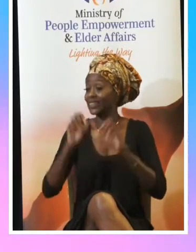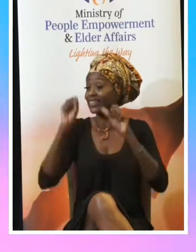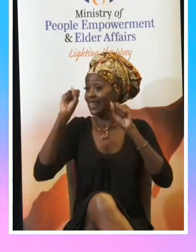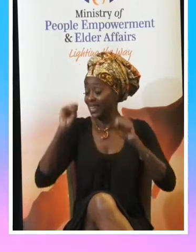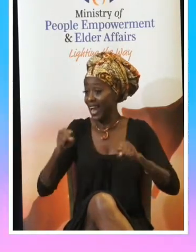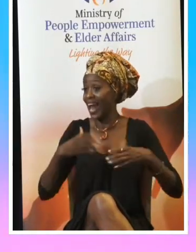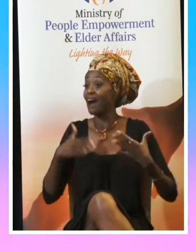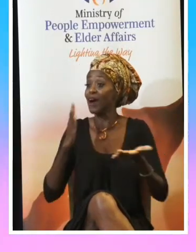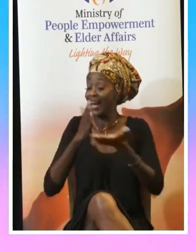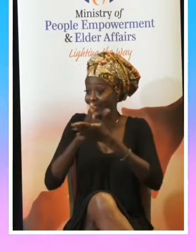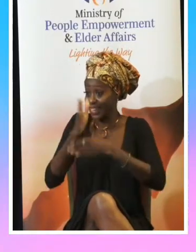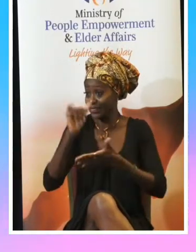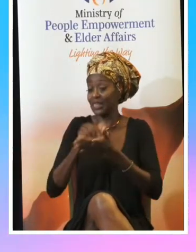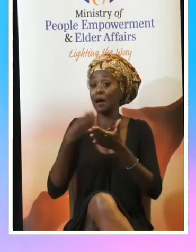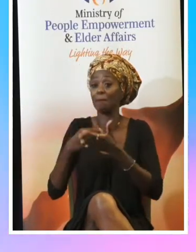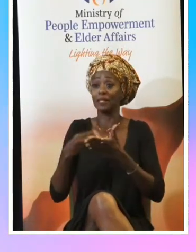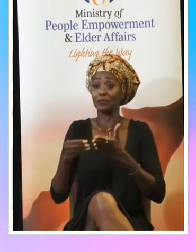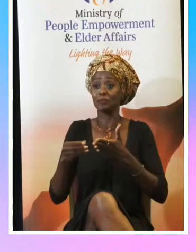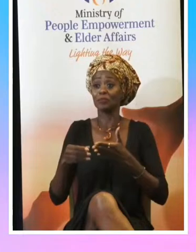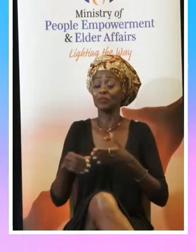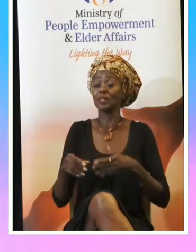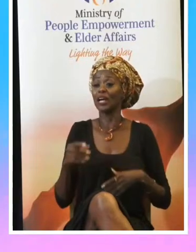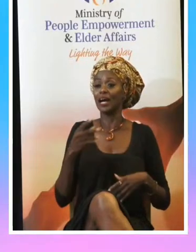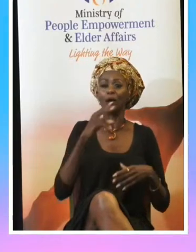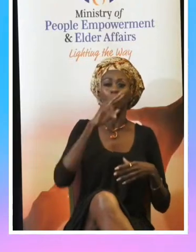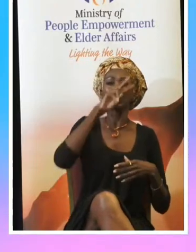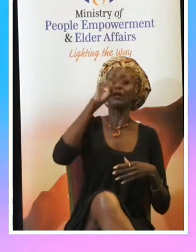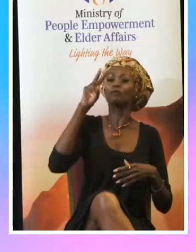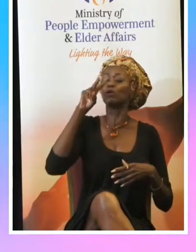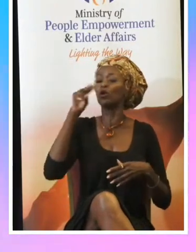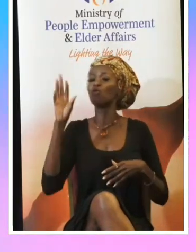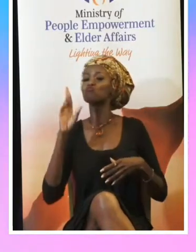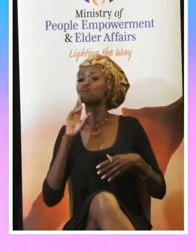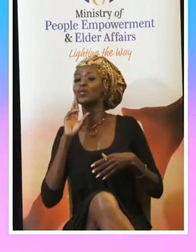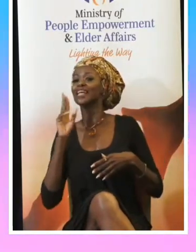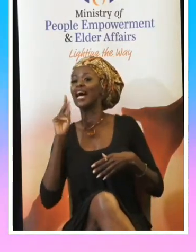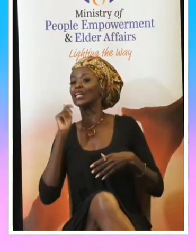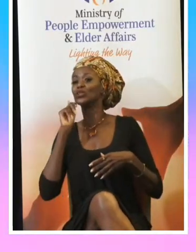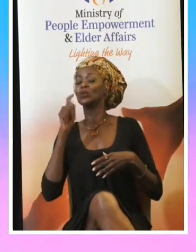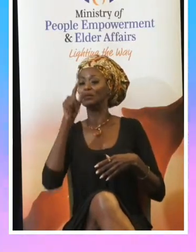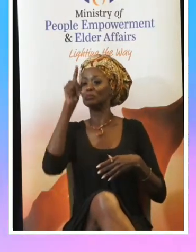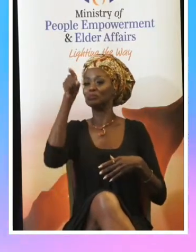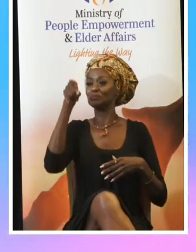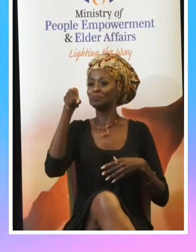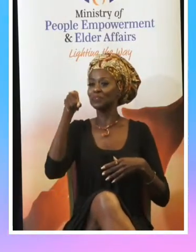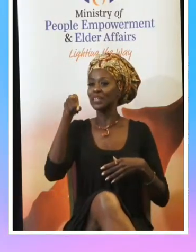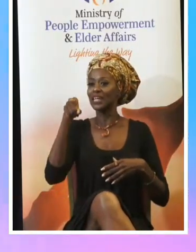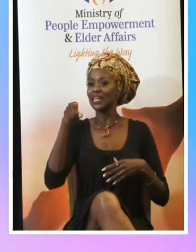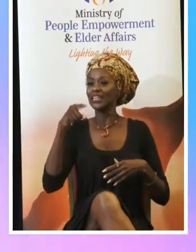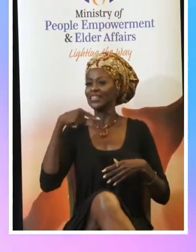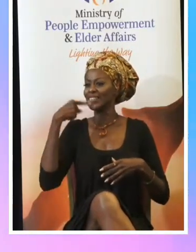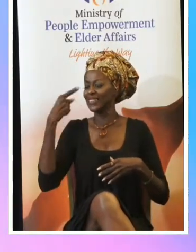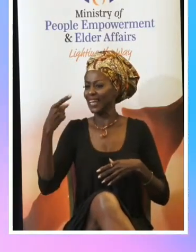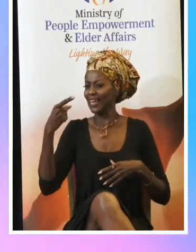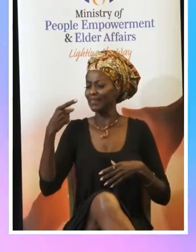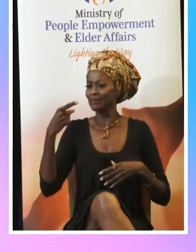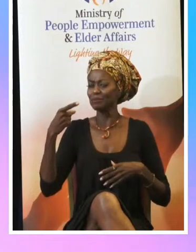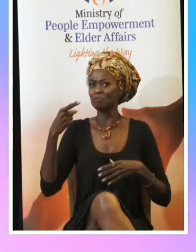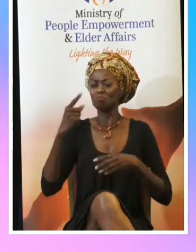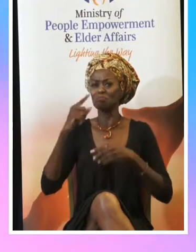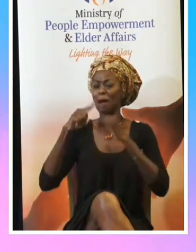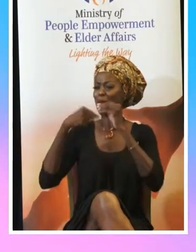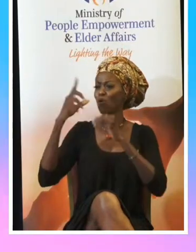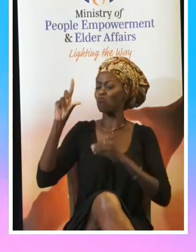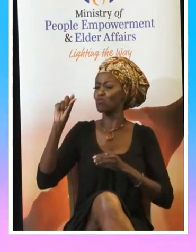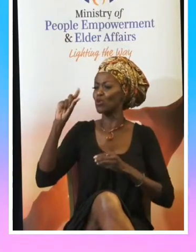got a note from Roseanne Tudor. I don't see her. She told me this has been a conversation for 20 years or more that is going to